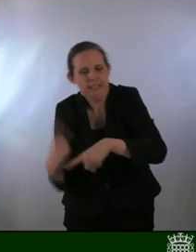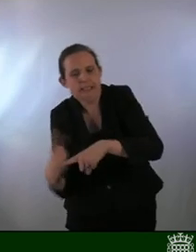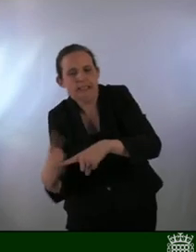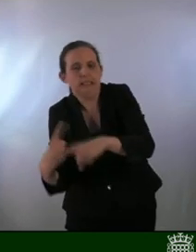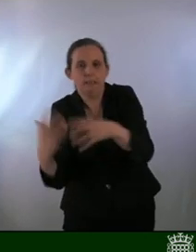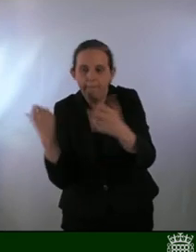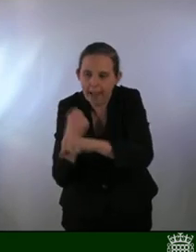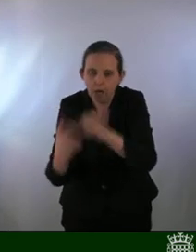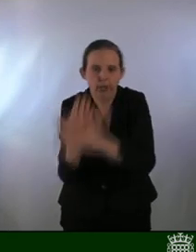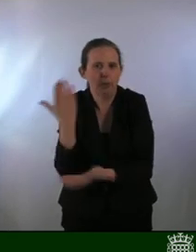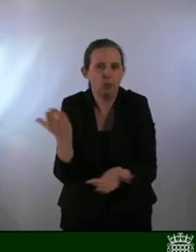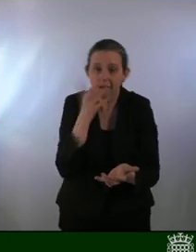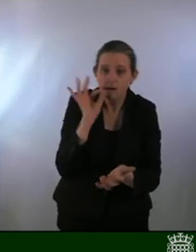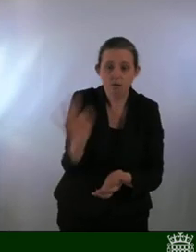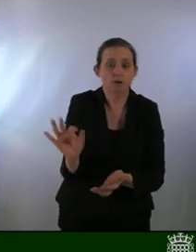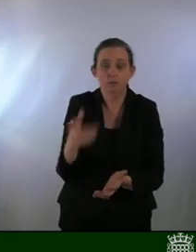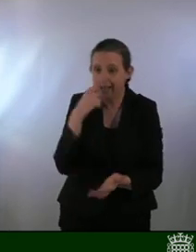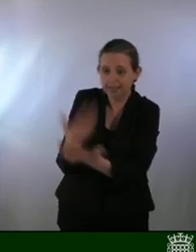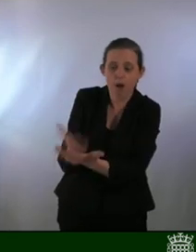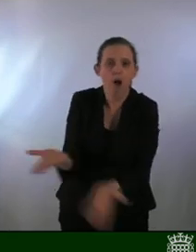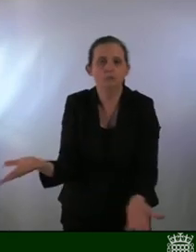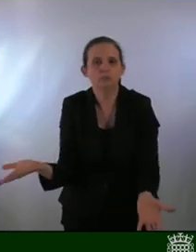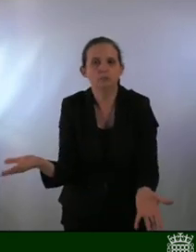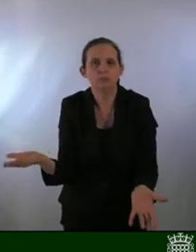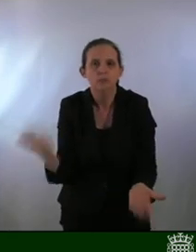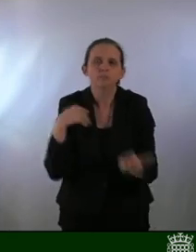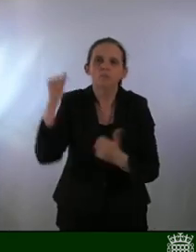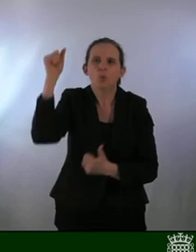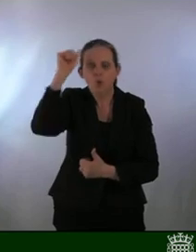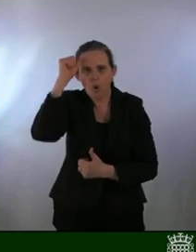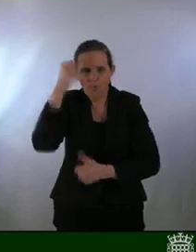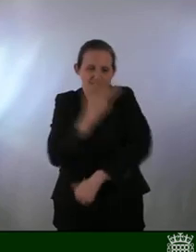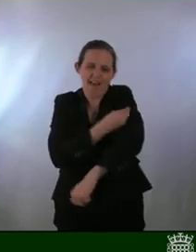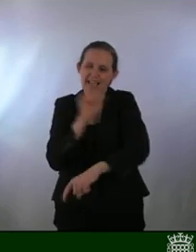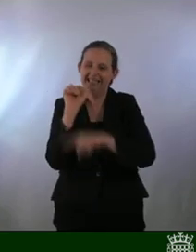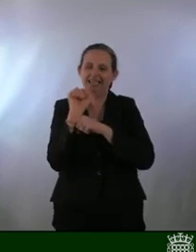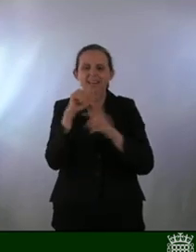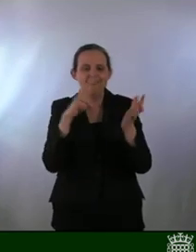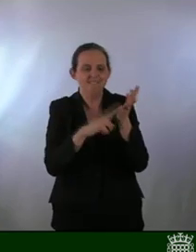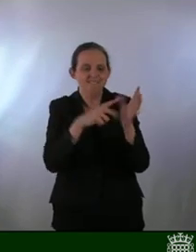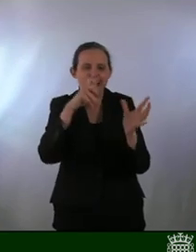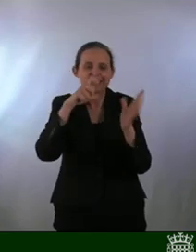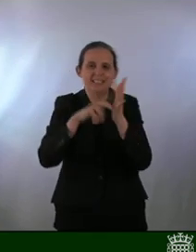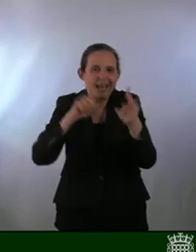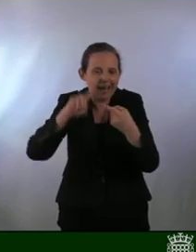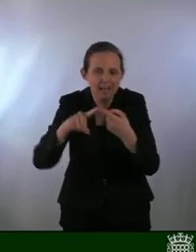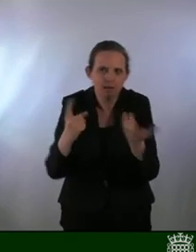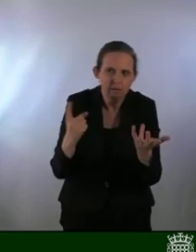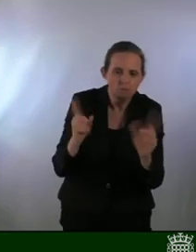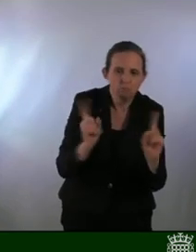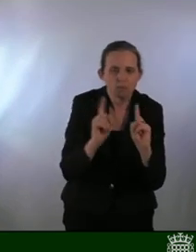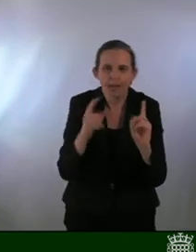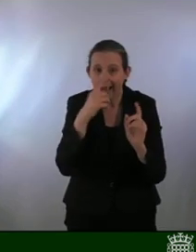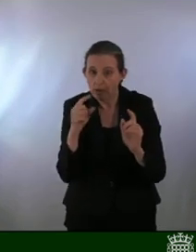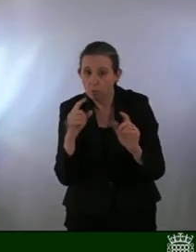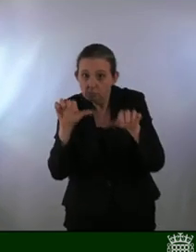issue of a vaccine, which we understand the issues are the timescales involved, but can he confirm that he'll be approving funding for the scale-up